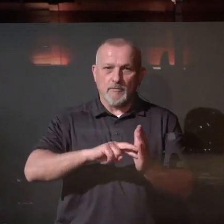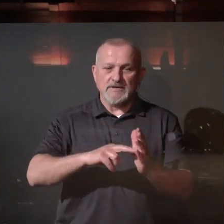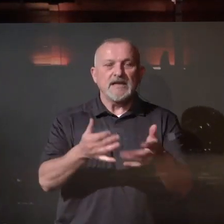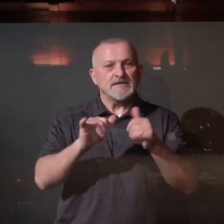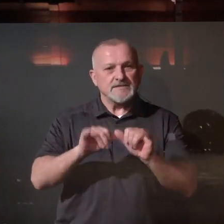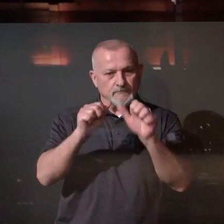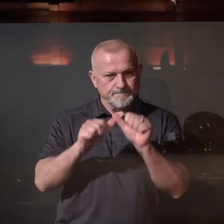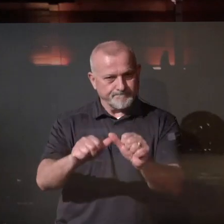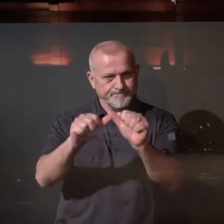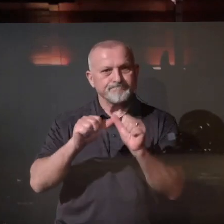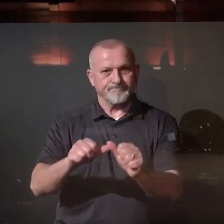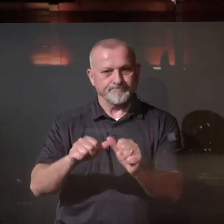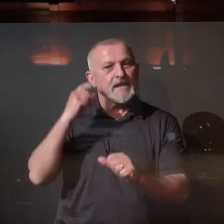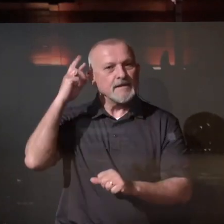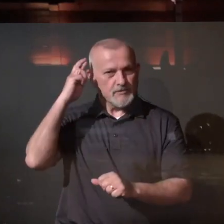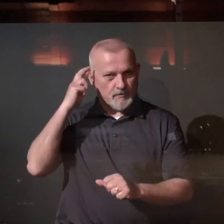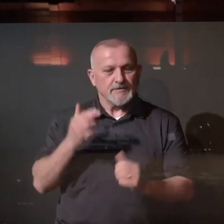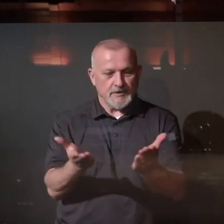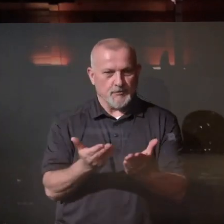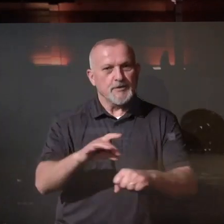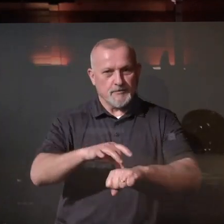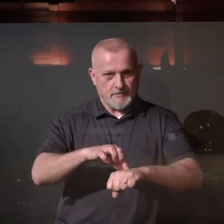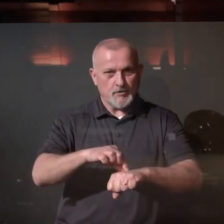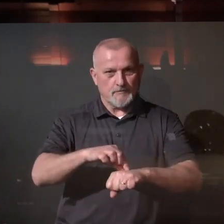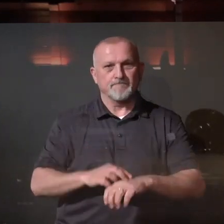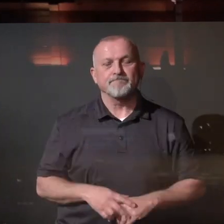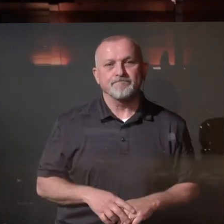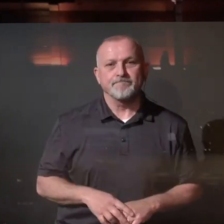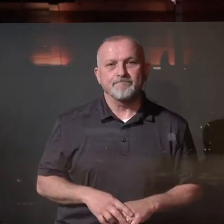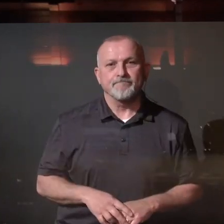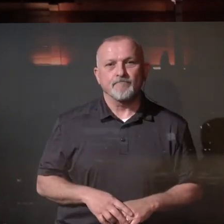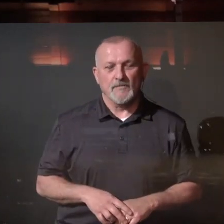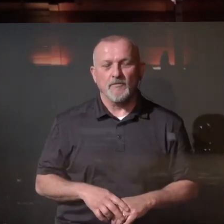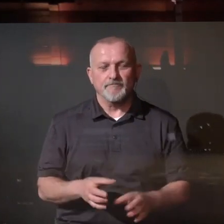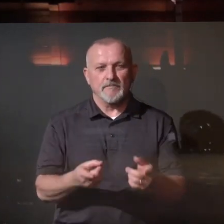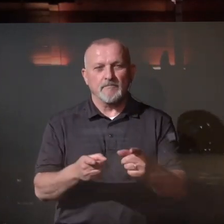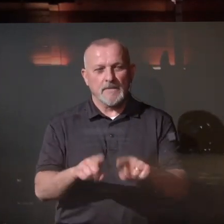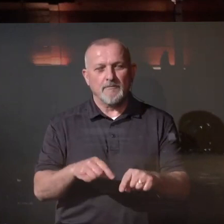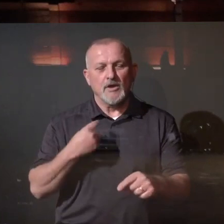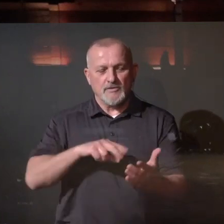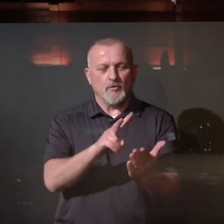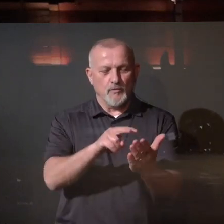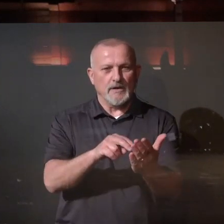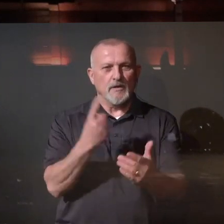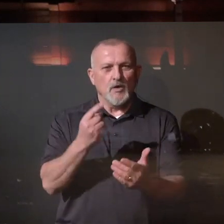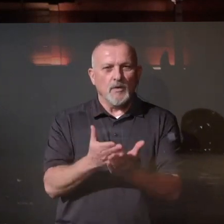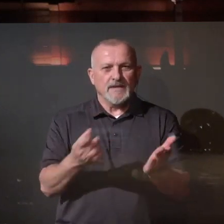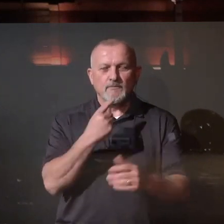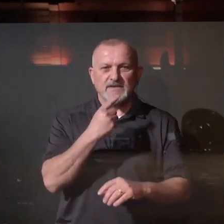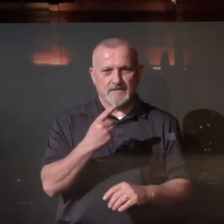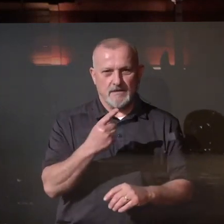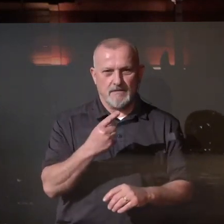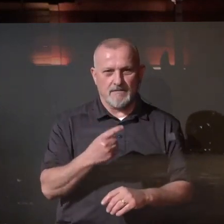still intact. That's why you're still here. So when we look at this, here's one of the things we say. Like,